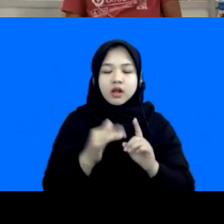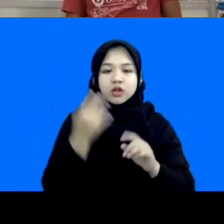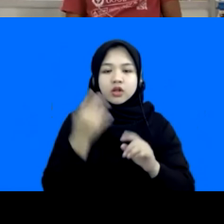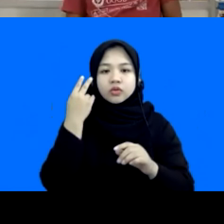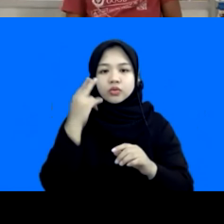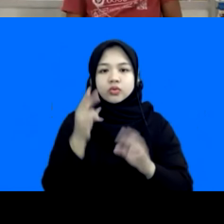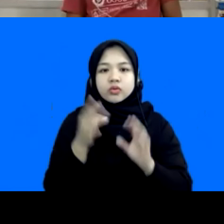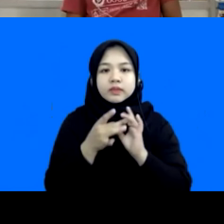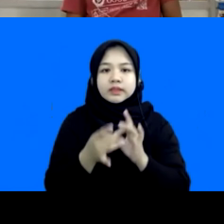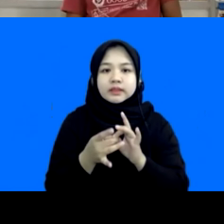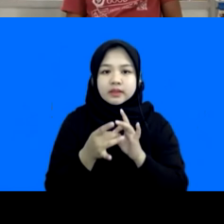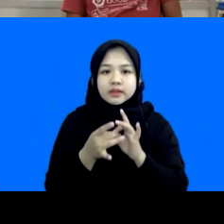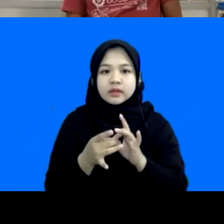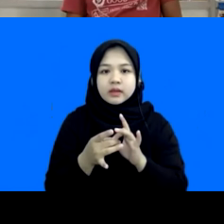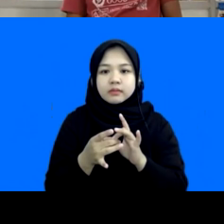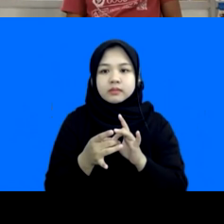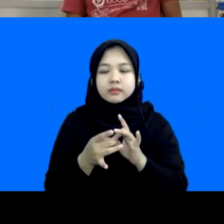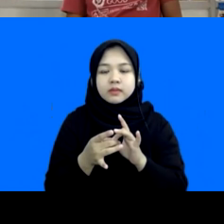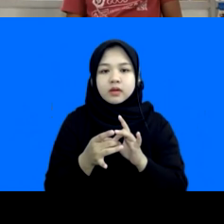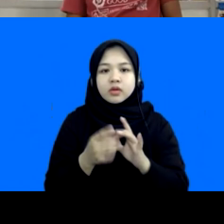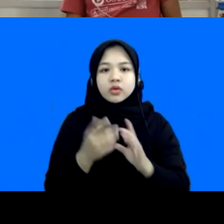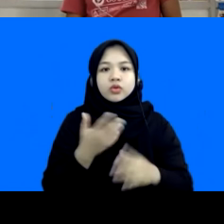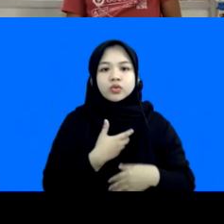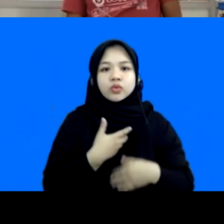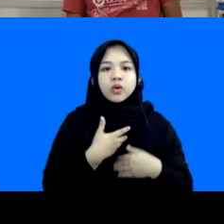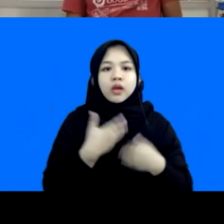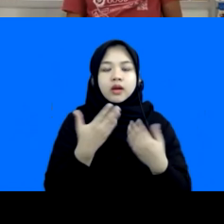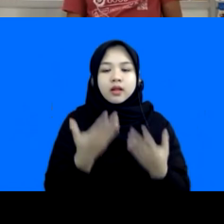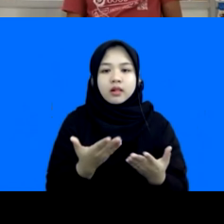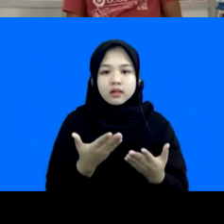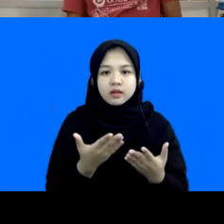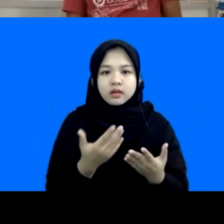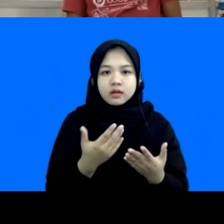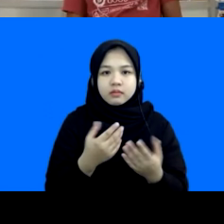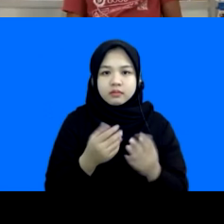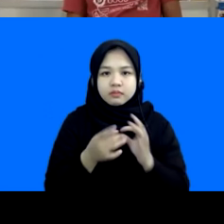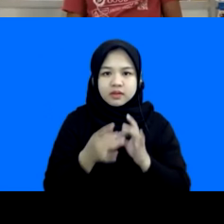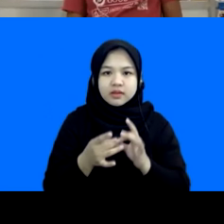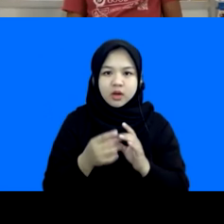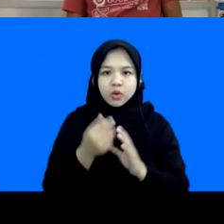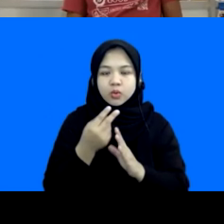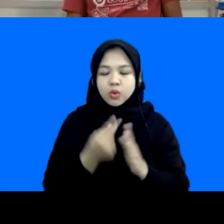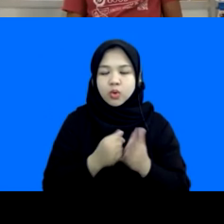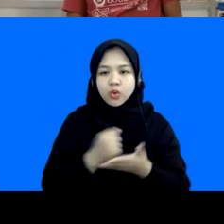our volunteers, our corporate partners, our donors, lobbying the government to put in place